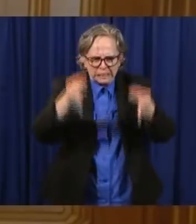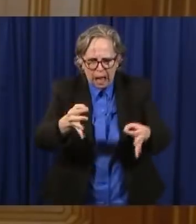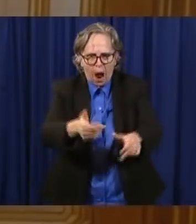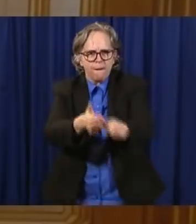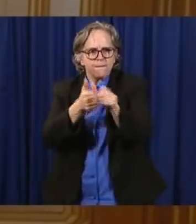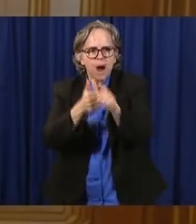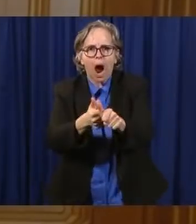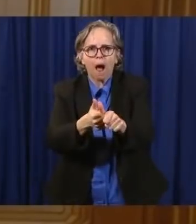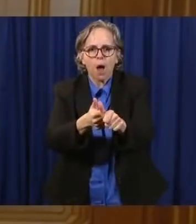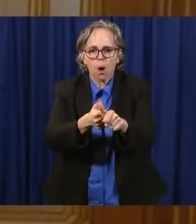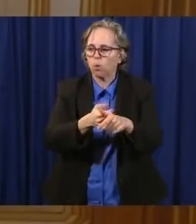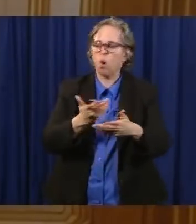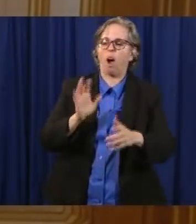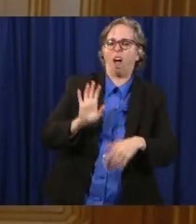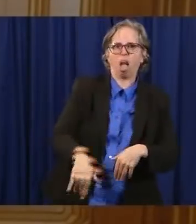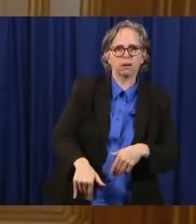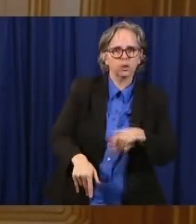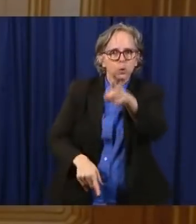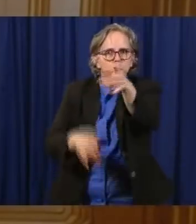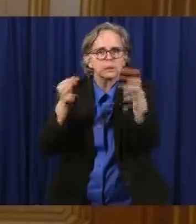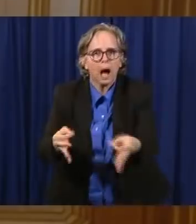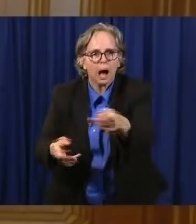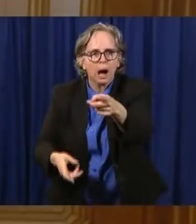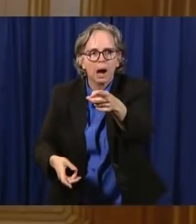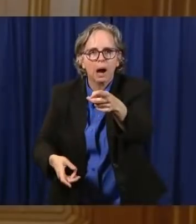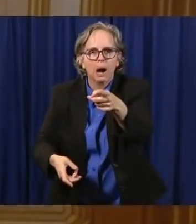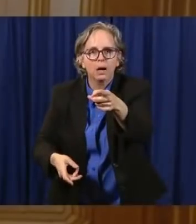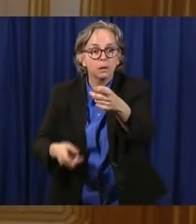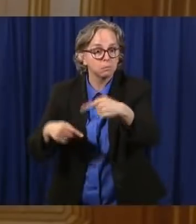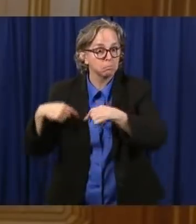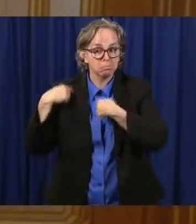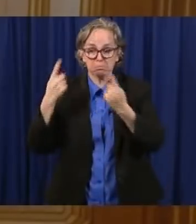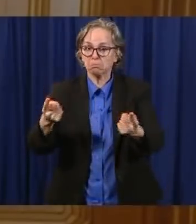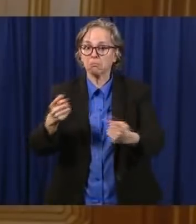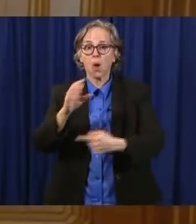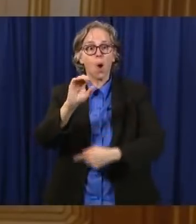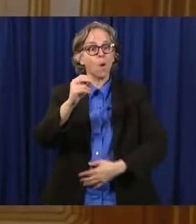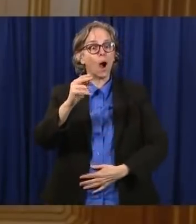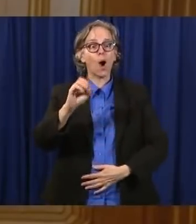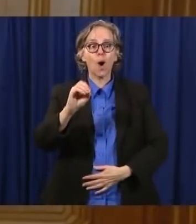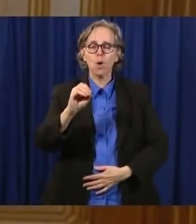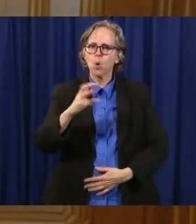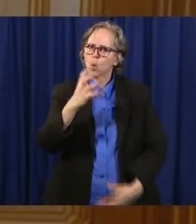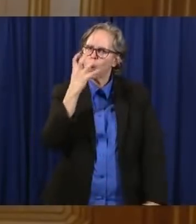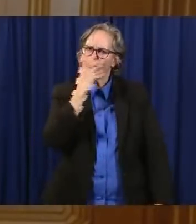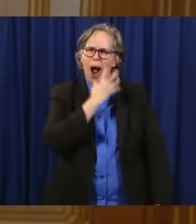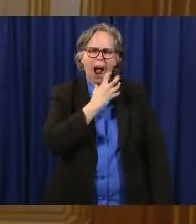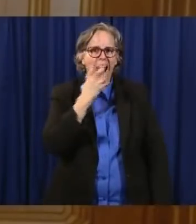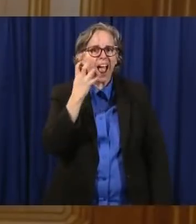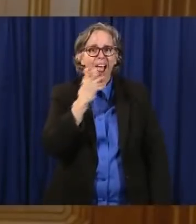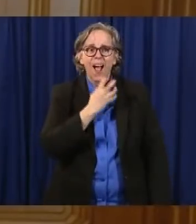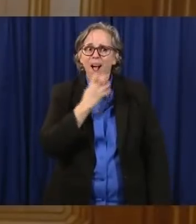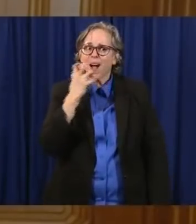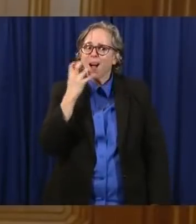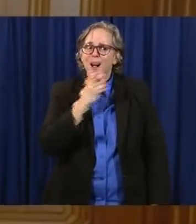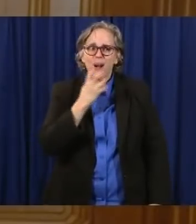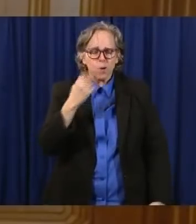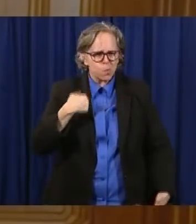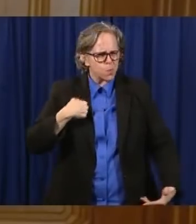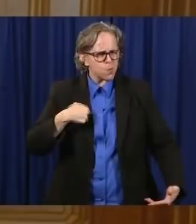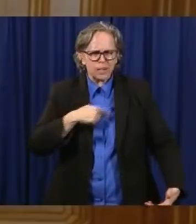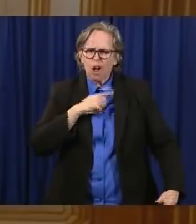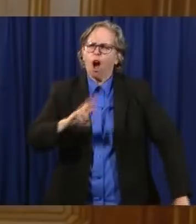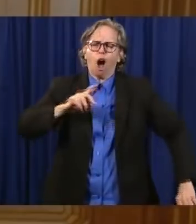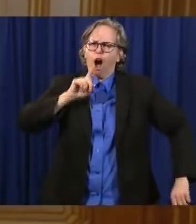by and large, Ohioans have done a bang-up job. We're Ohioans. We get the job done. And you've been doing